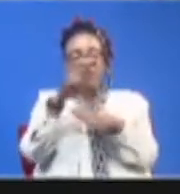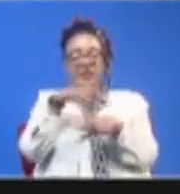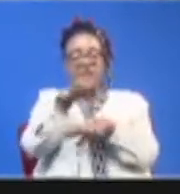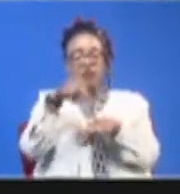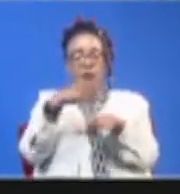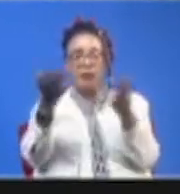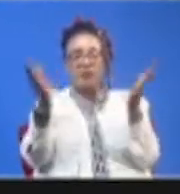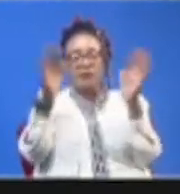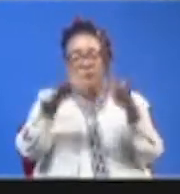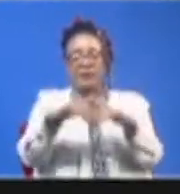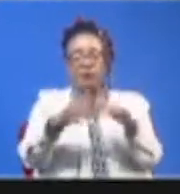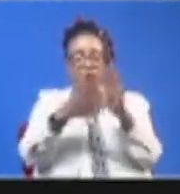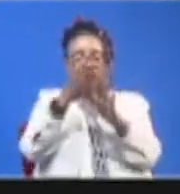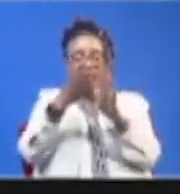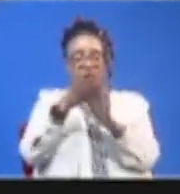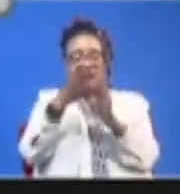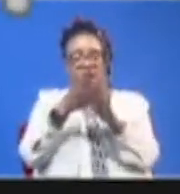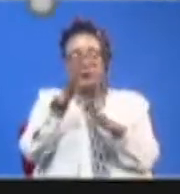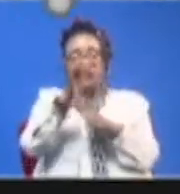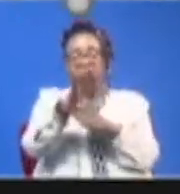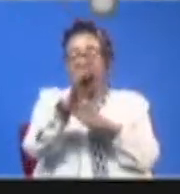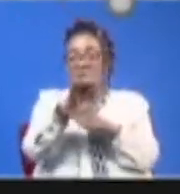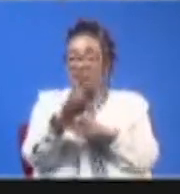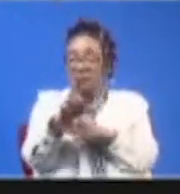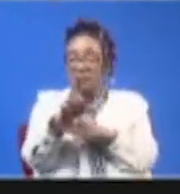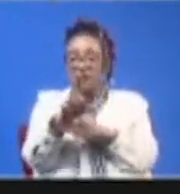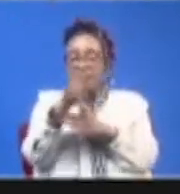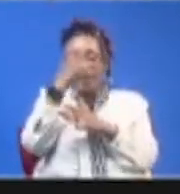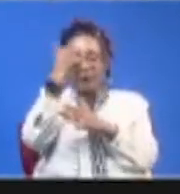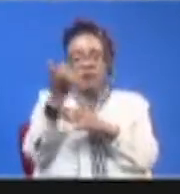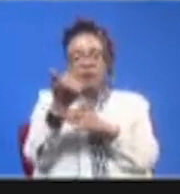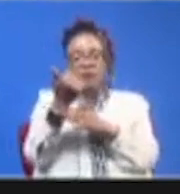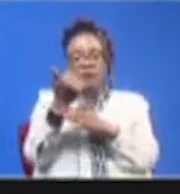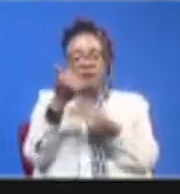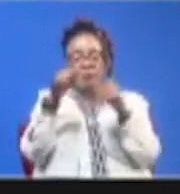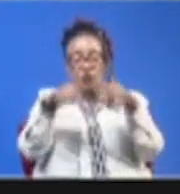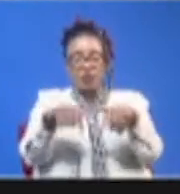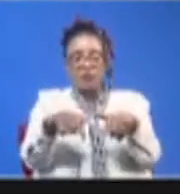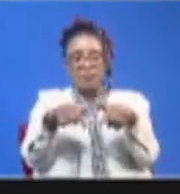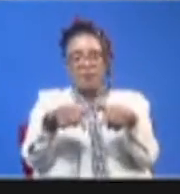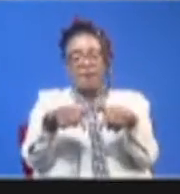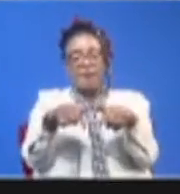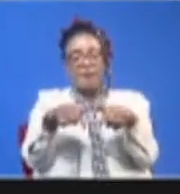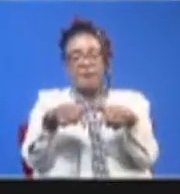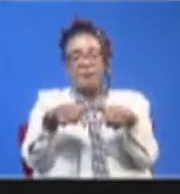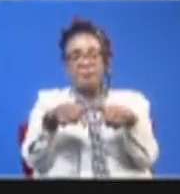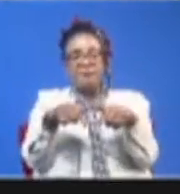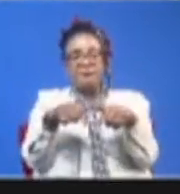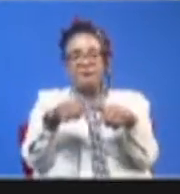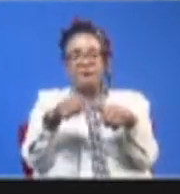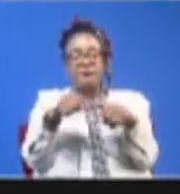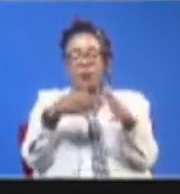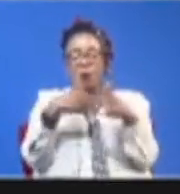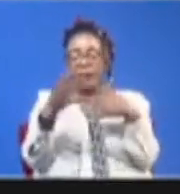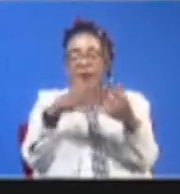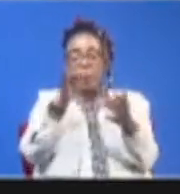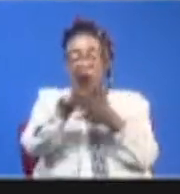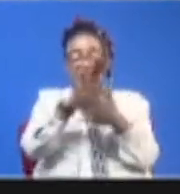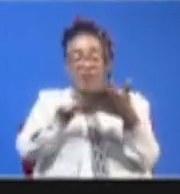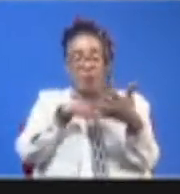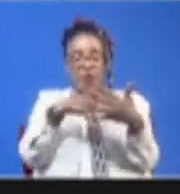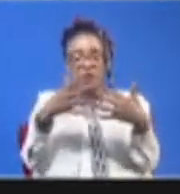to expedite that bill, because today, absence of that framework